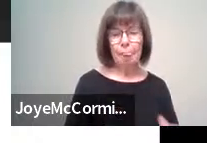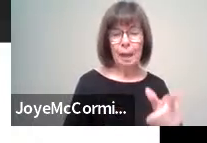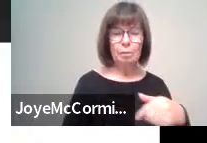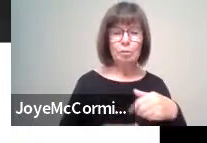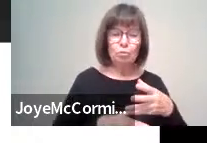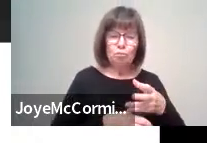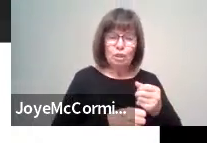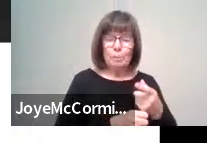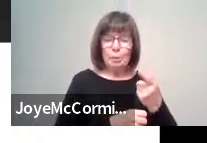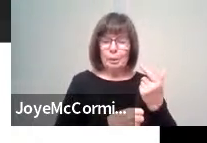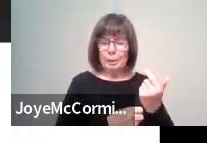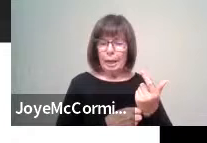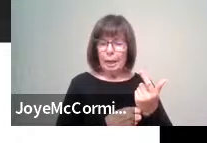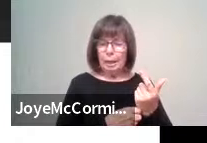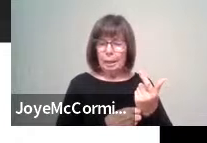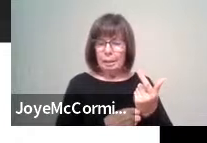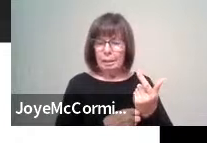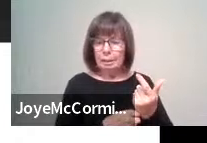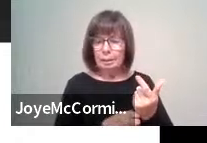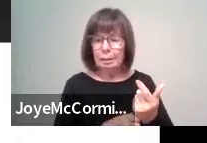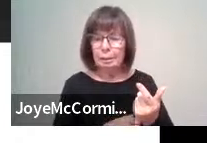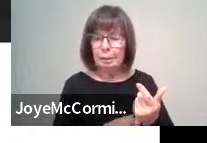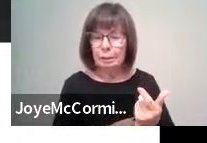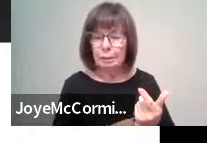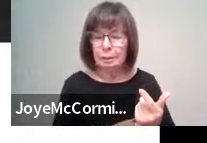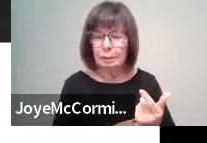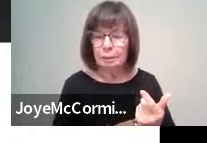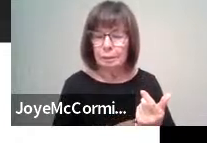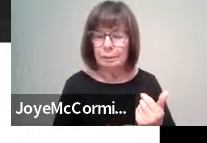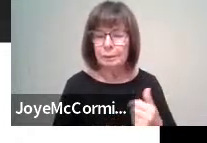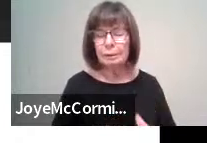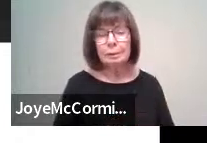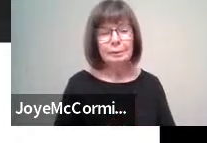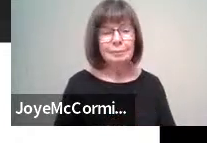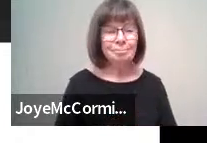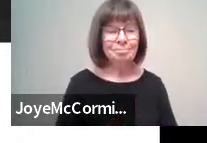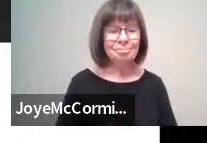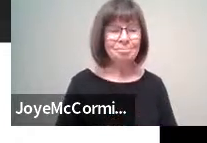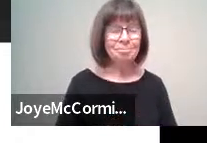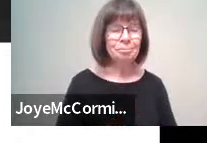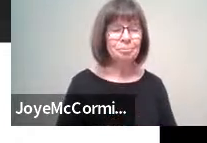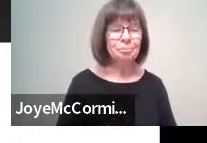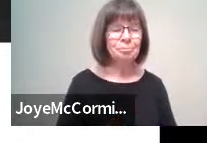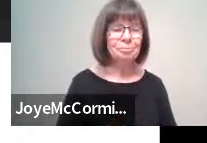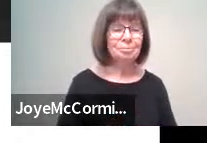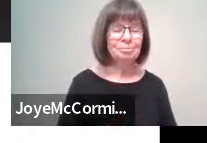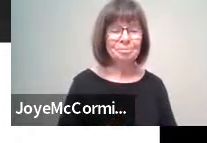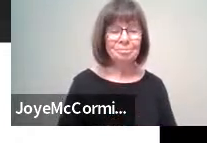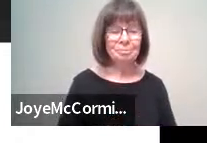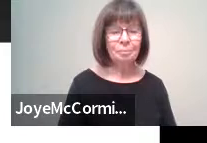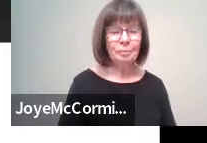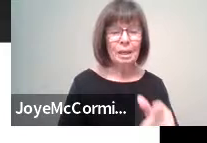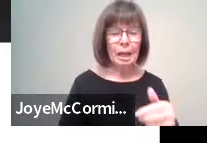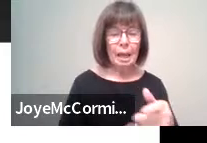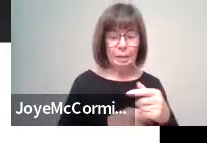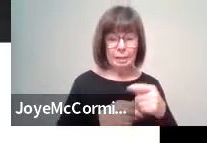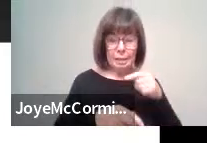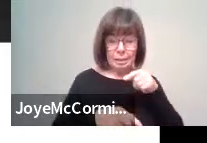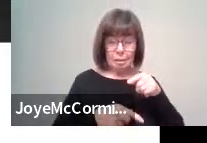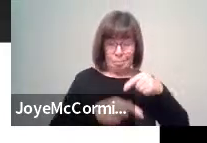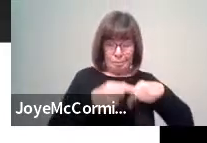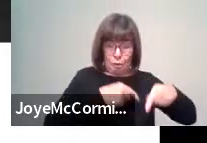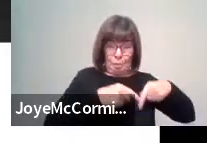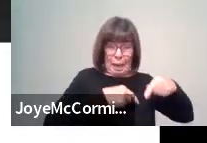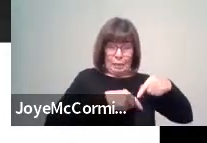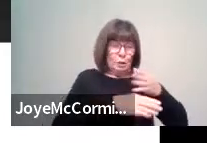you can see the daily COVID case rate for the county going back to the very end of May. And the